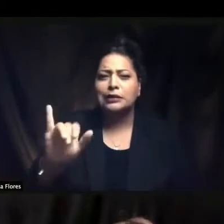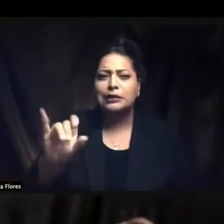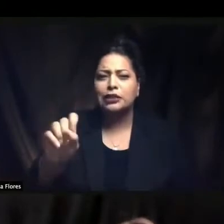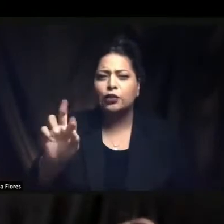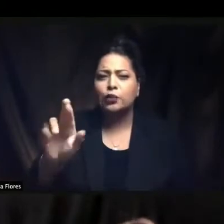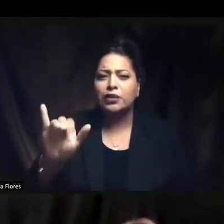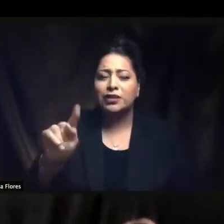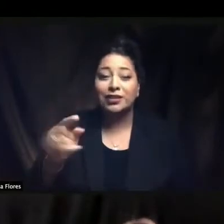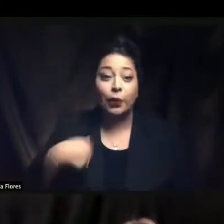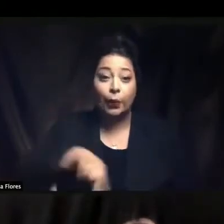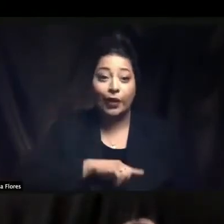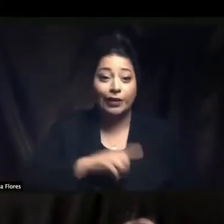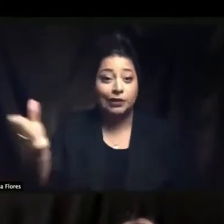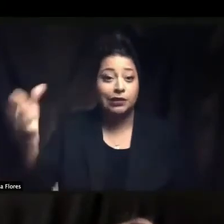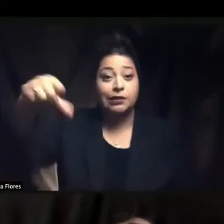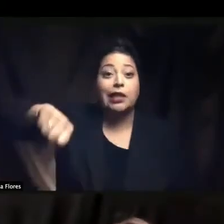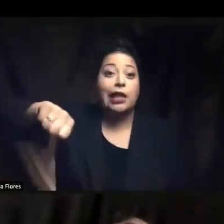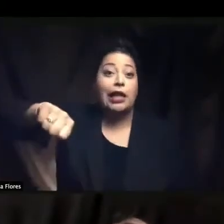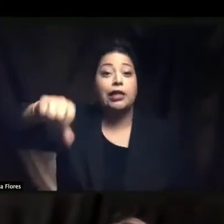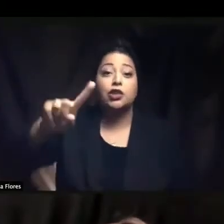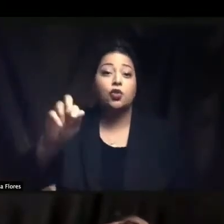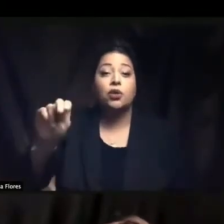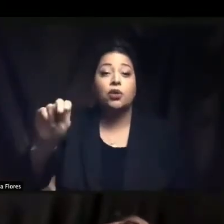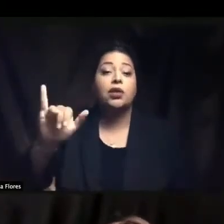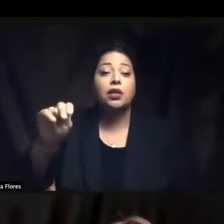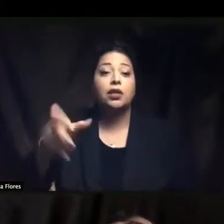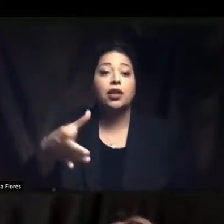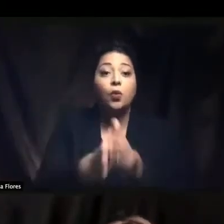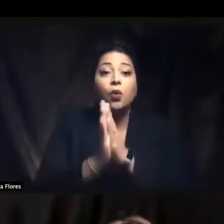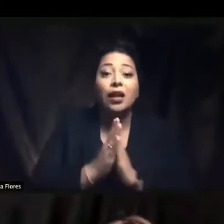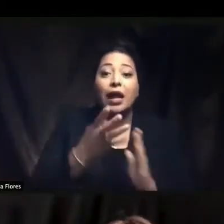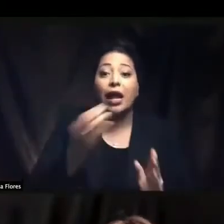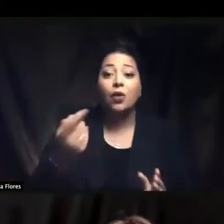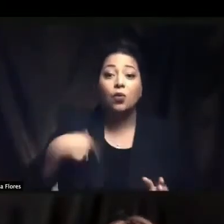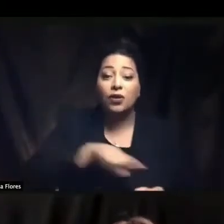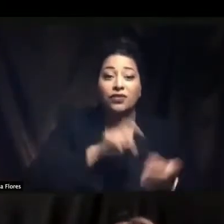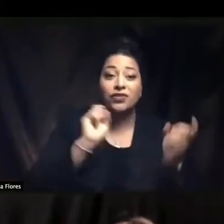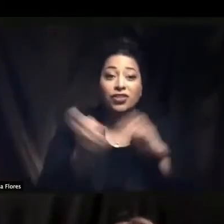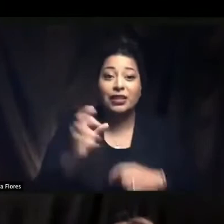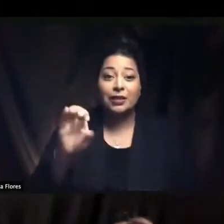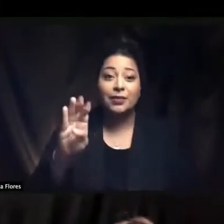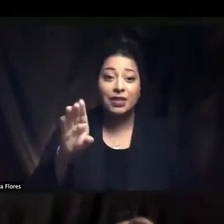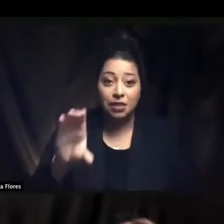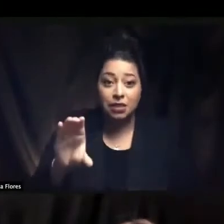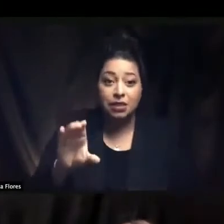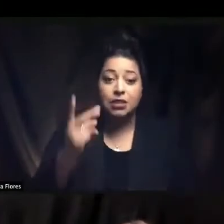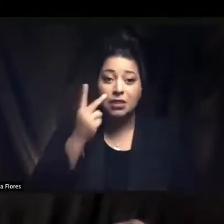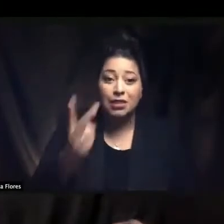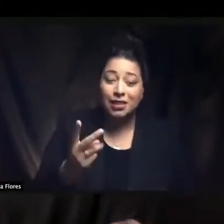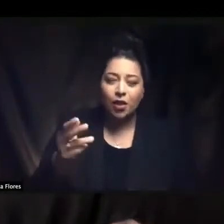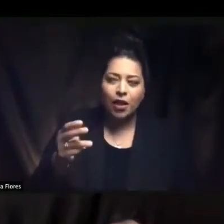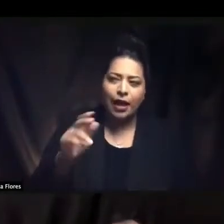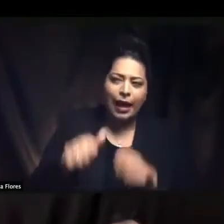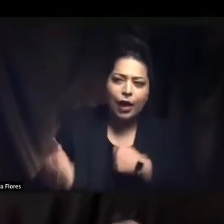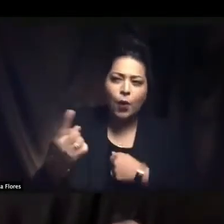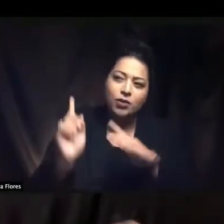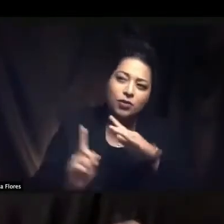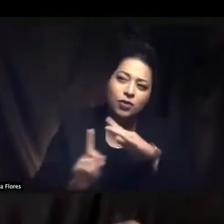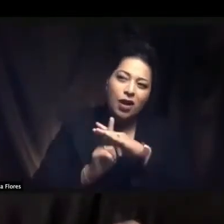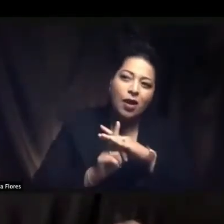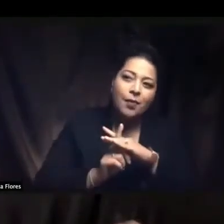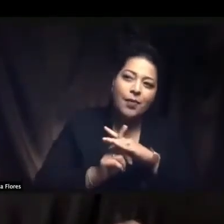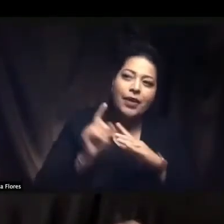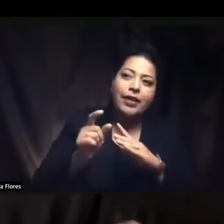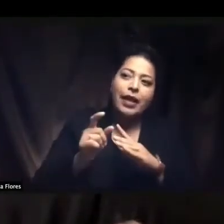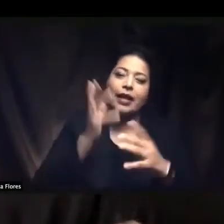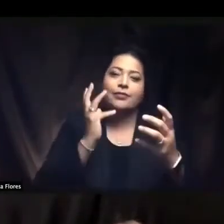that have been asked to be built. We also have changed the UDC to make sure that any development that is coming into the district is consistent with the